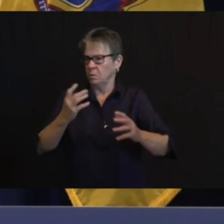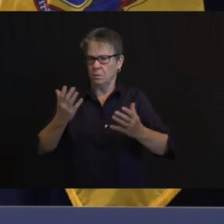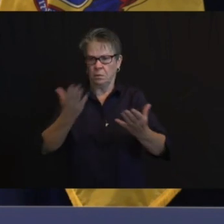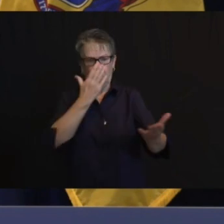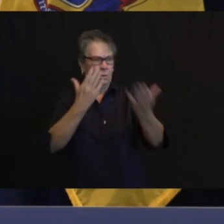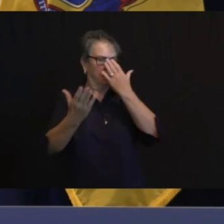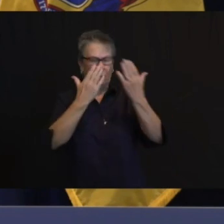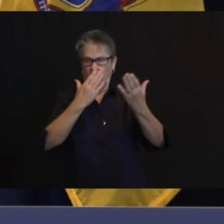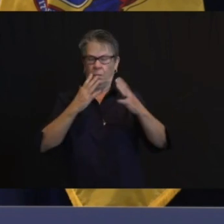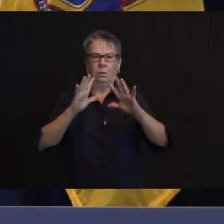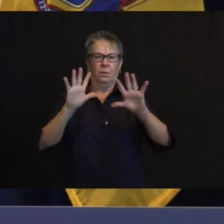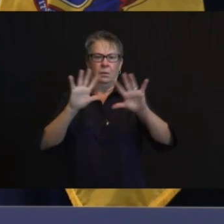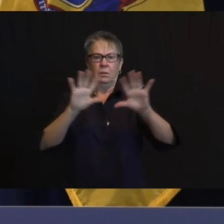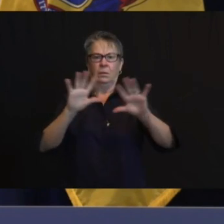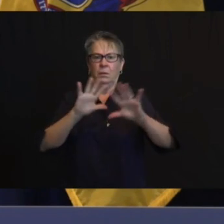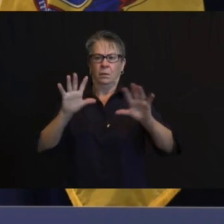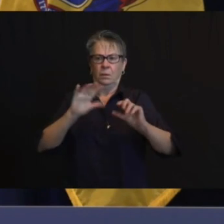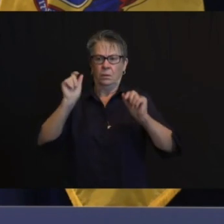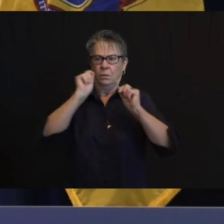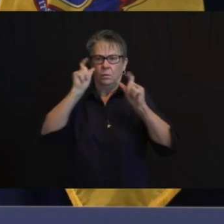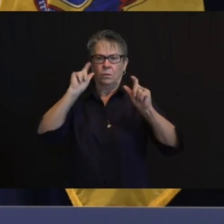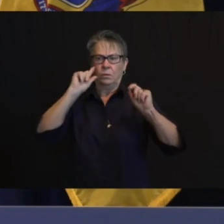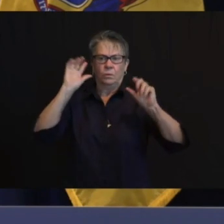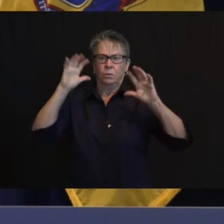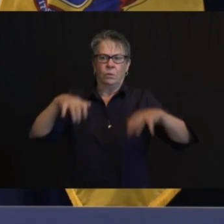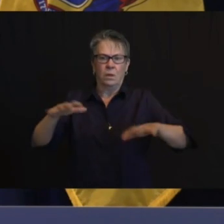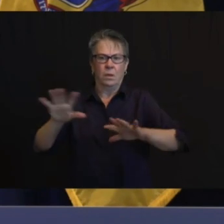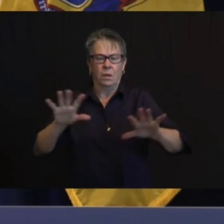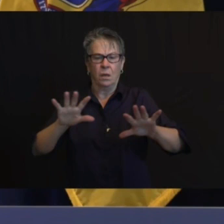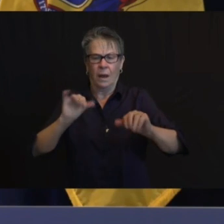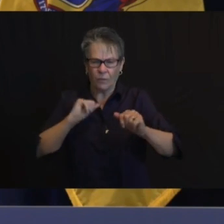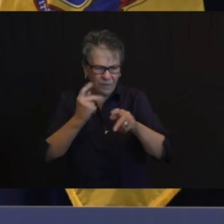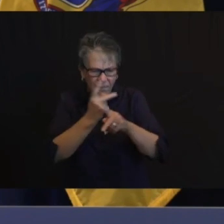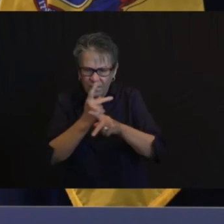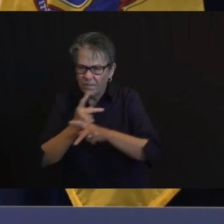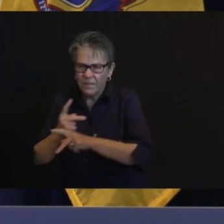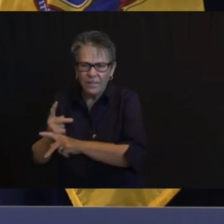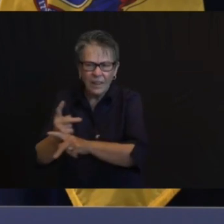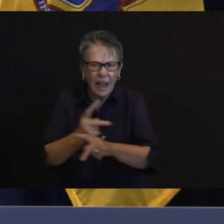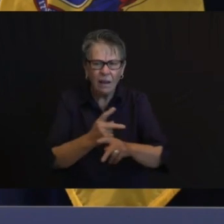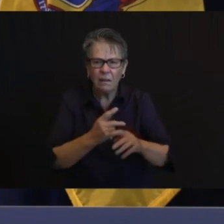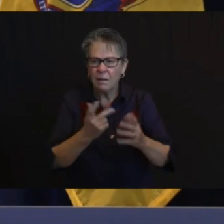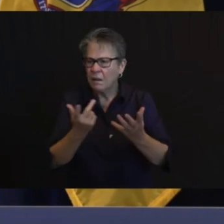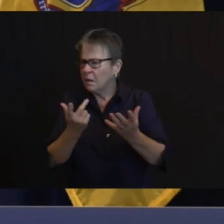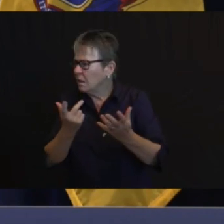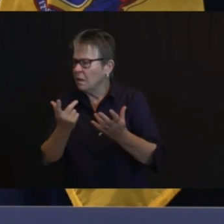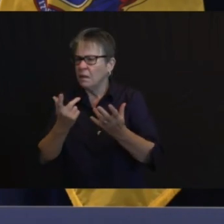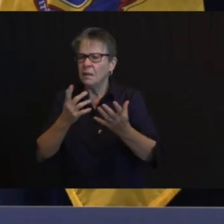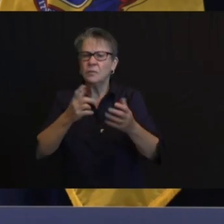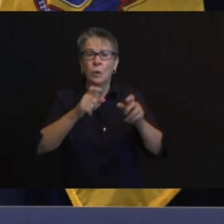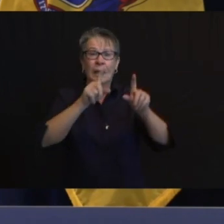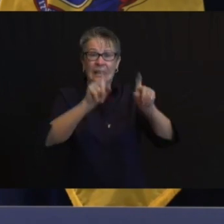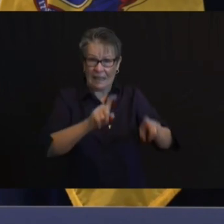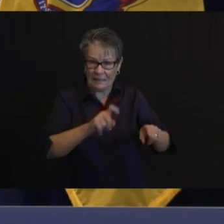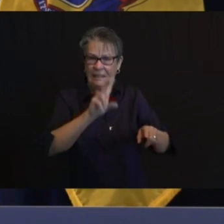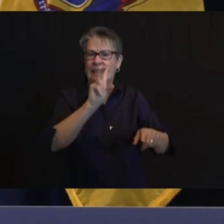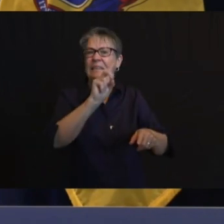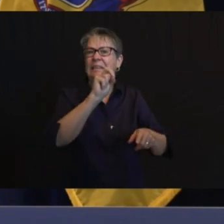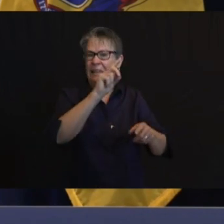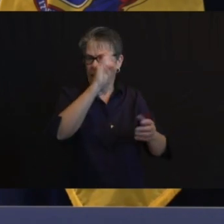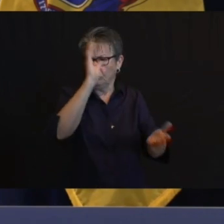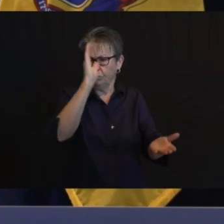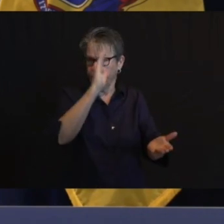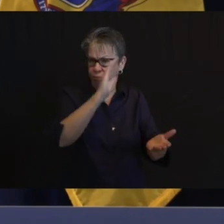got our capacities together, the turnaround time shrank dramatically until the rest of the country started to go on